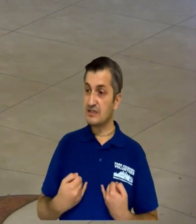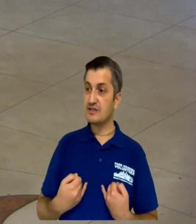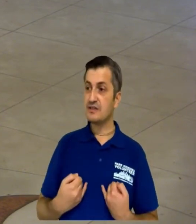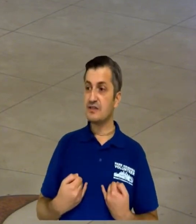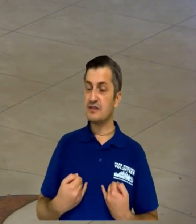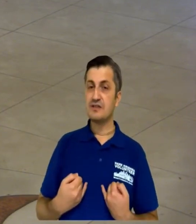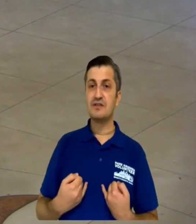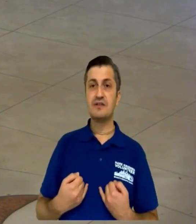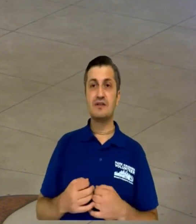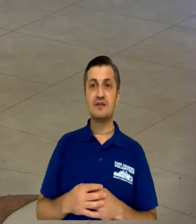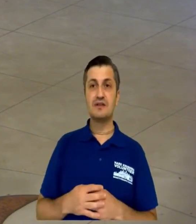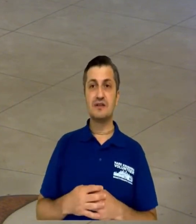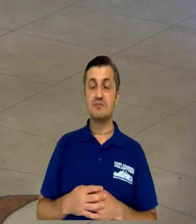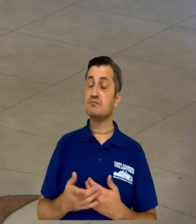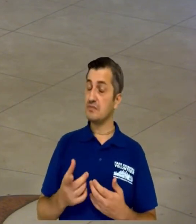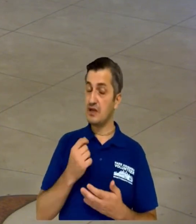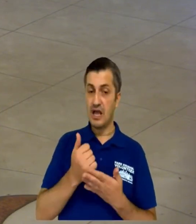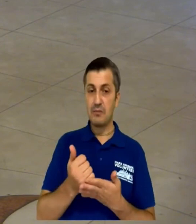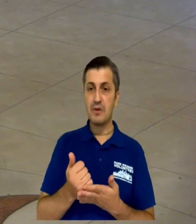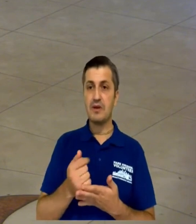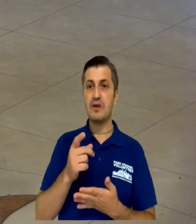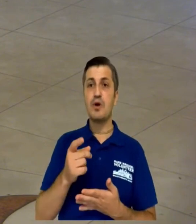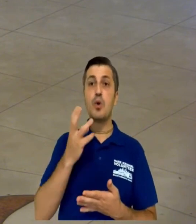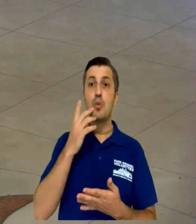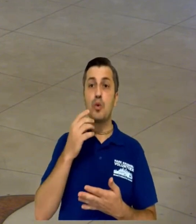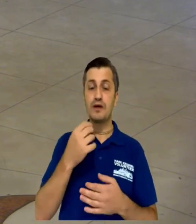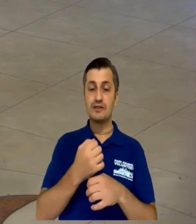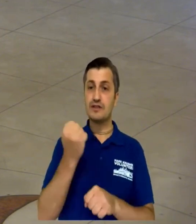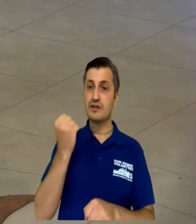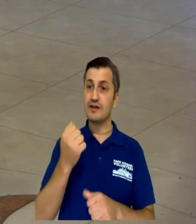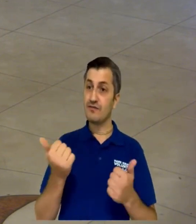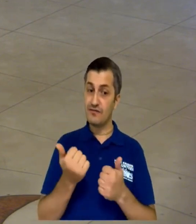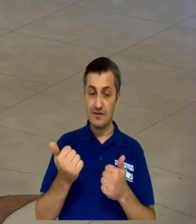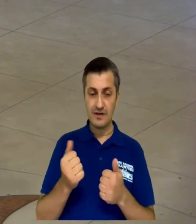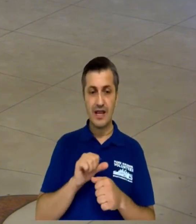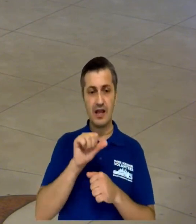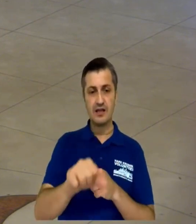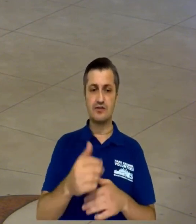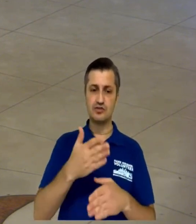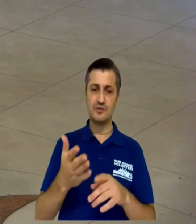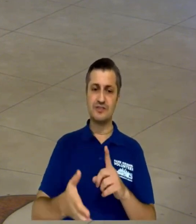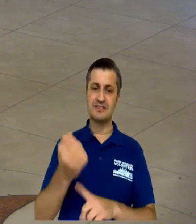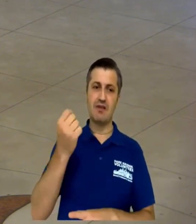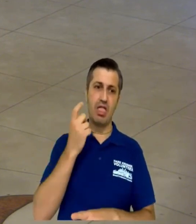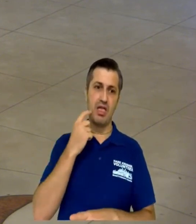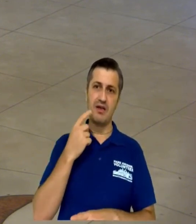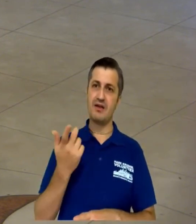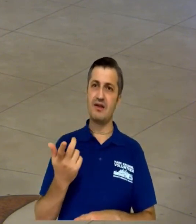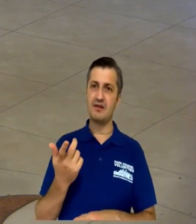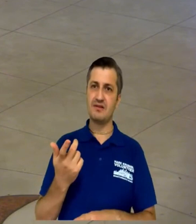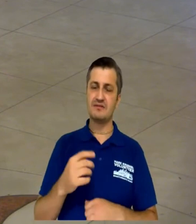Not only did he help me with that, as soon as I finished my degree, I got a job quite easily. So I got a job very